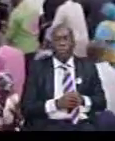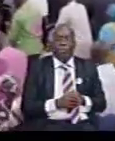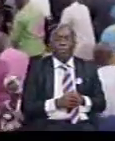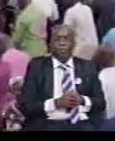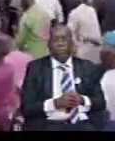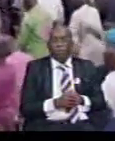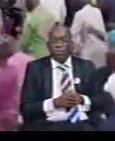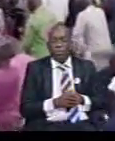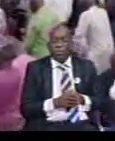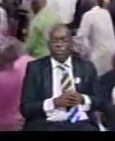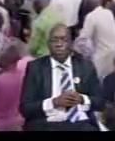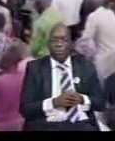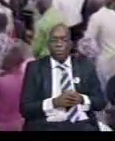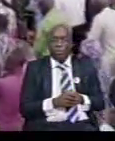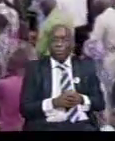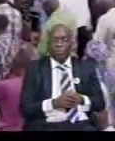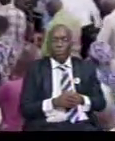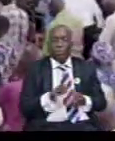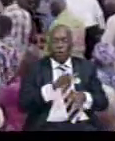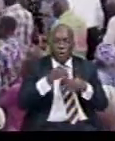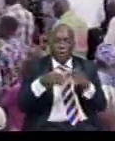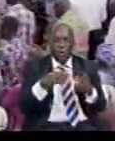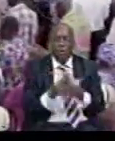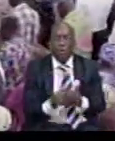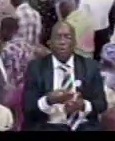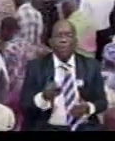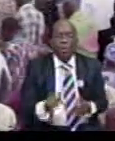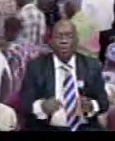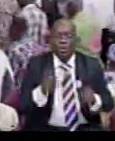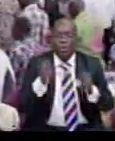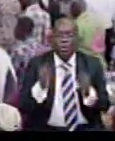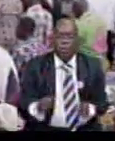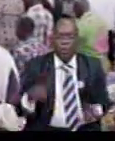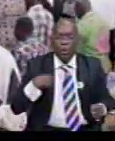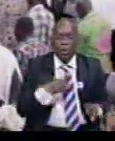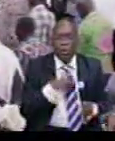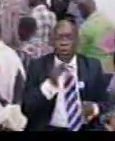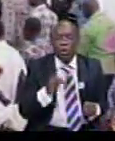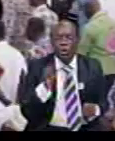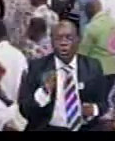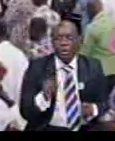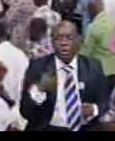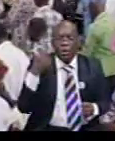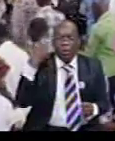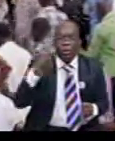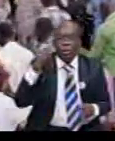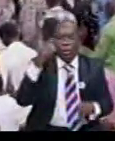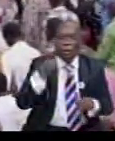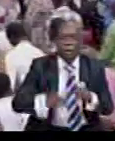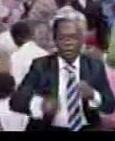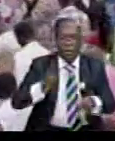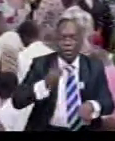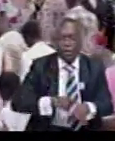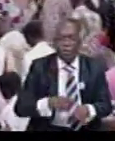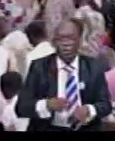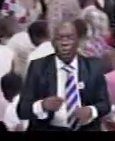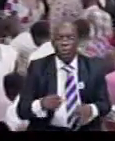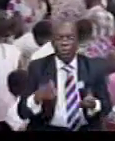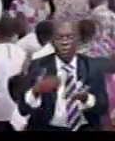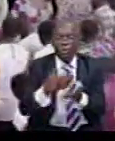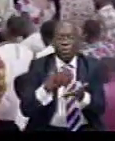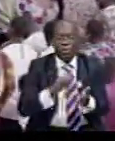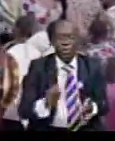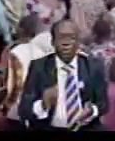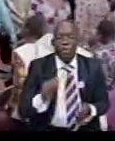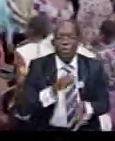Or the power we need for end time harvesting. Or the resources